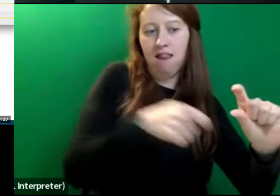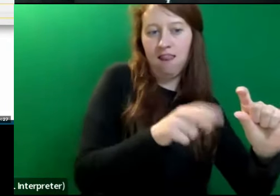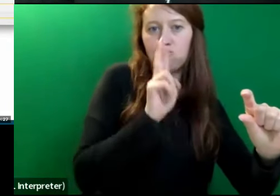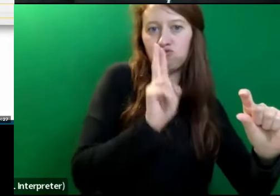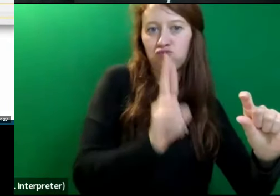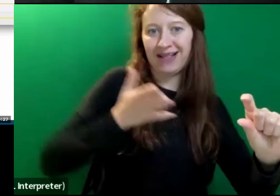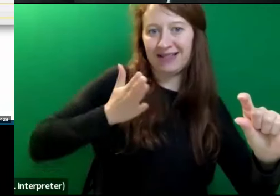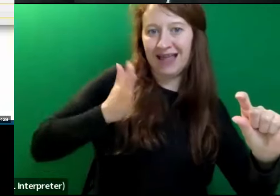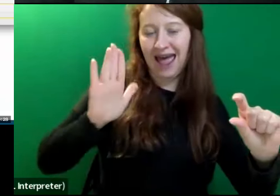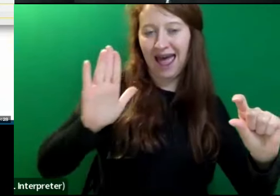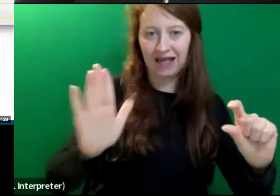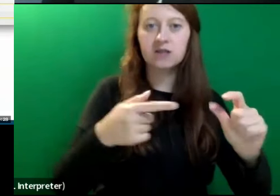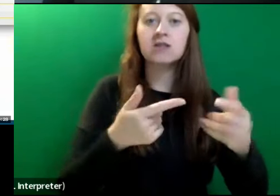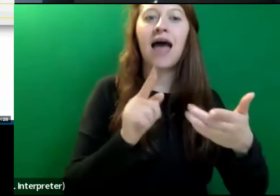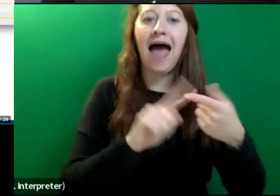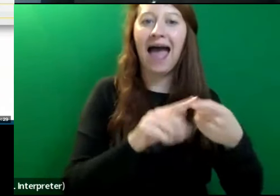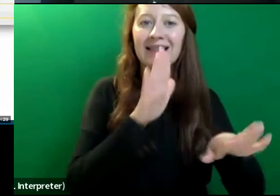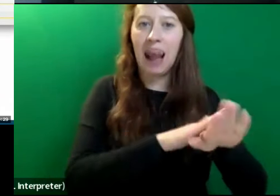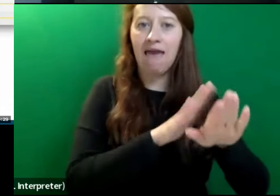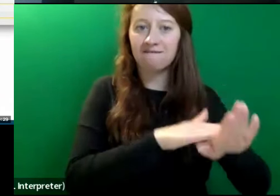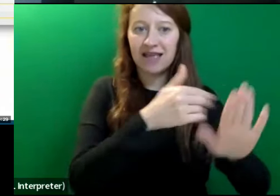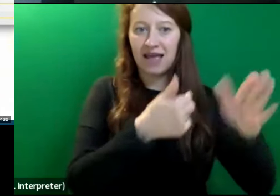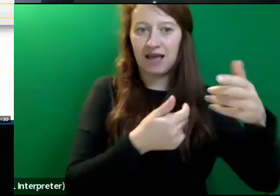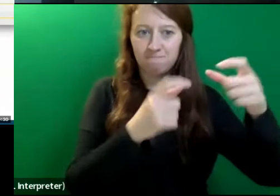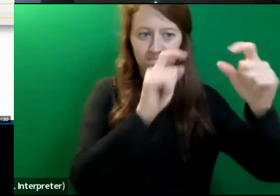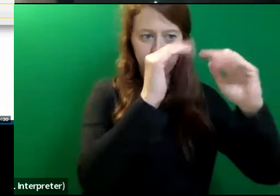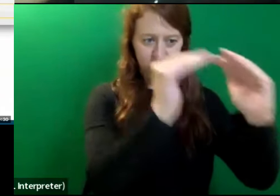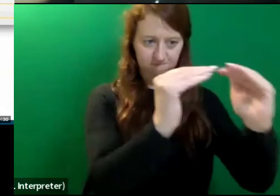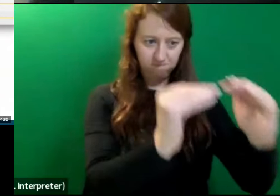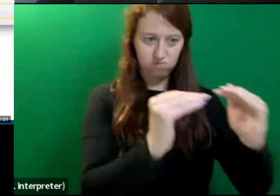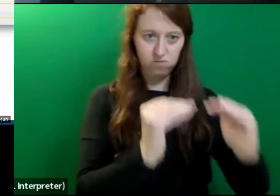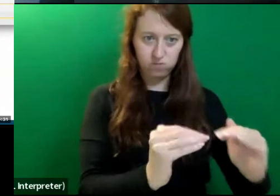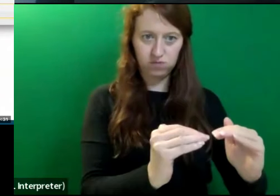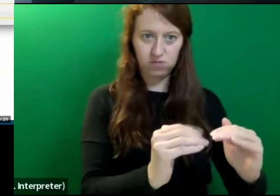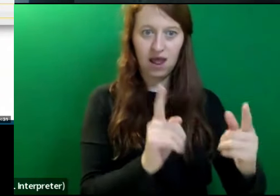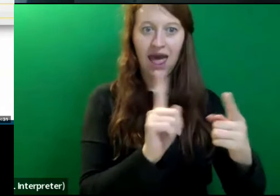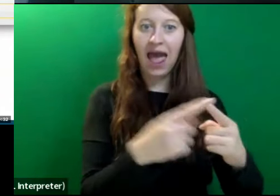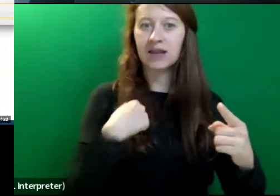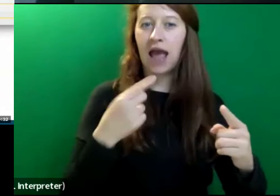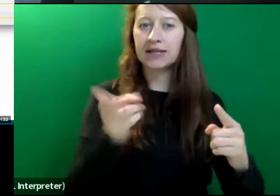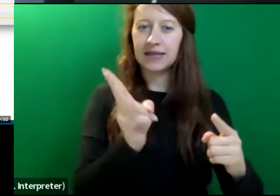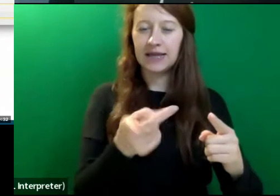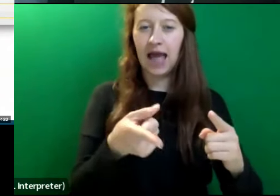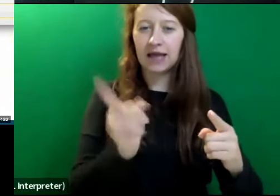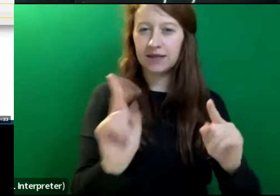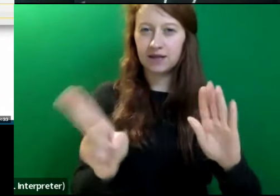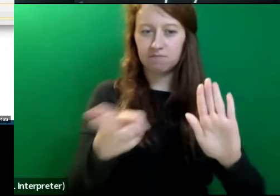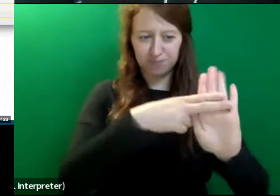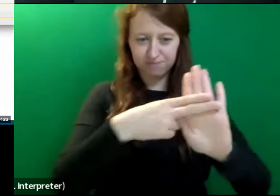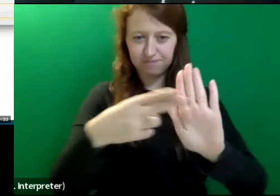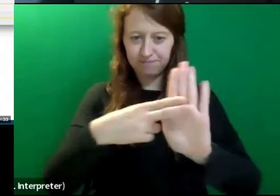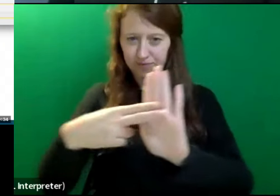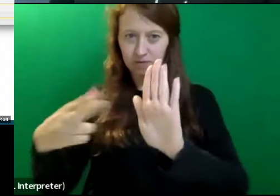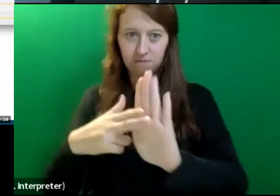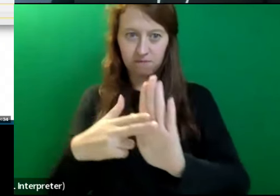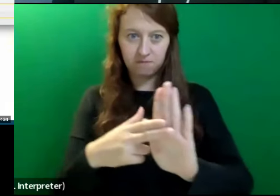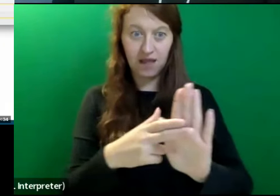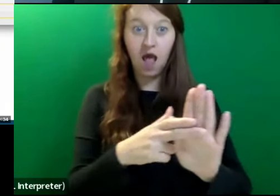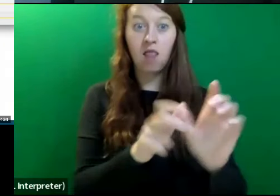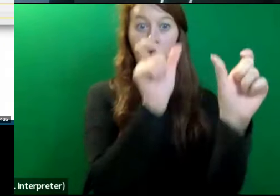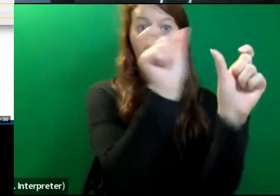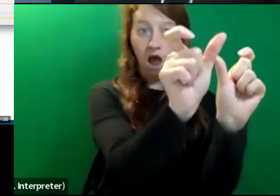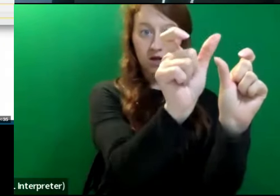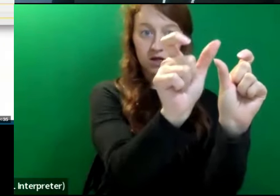each tier for each grammatical for each lexical gloss, and you see they're time aligned and so